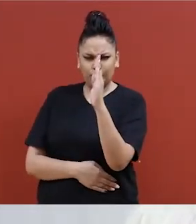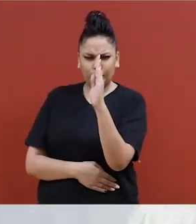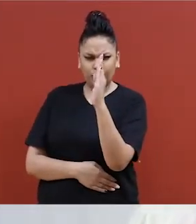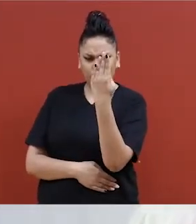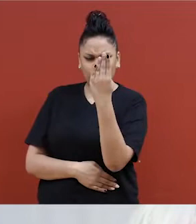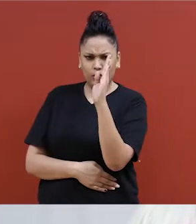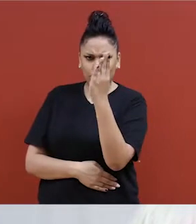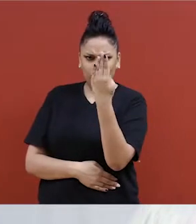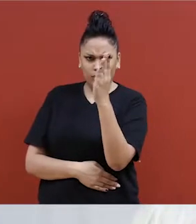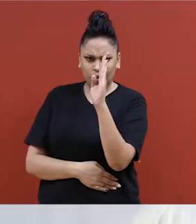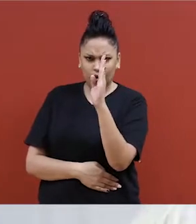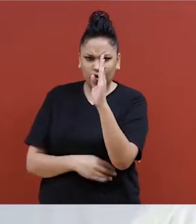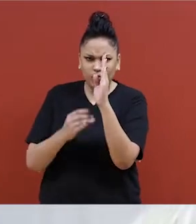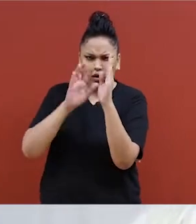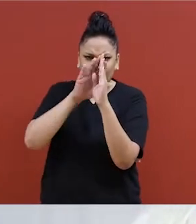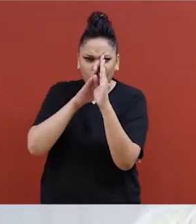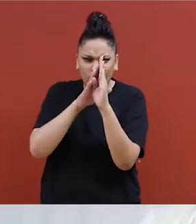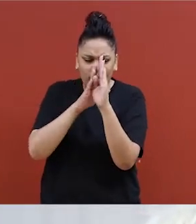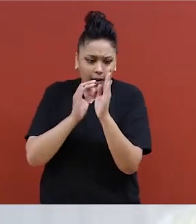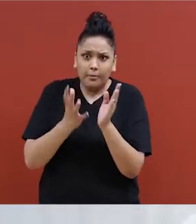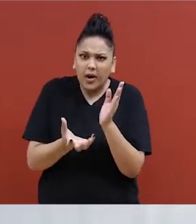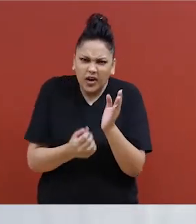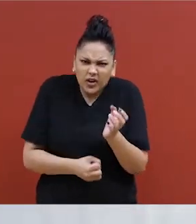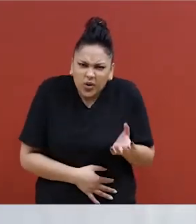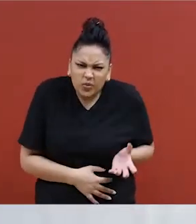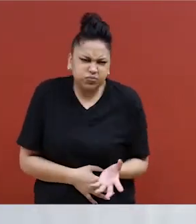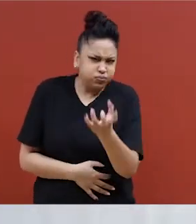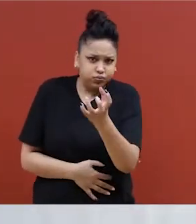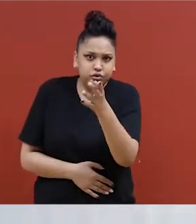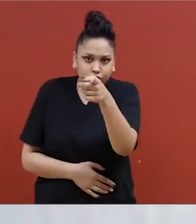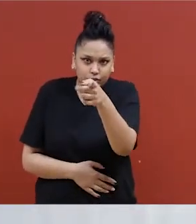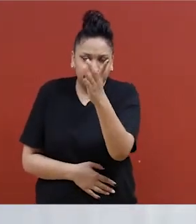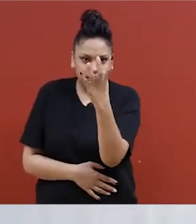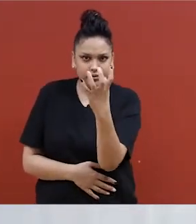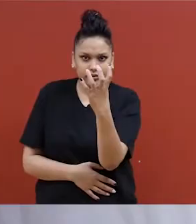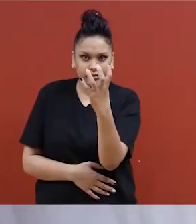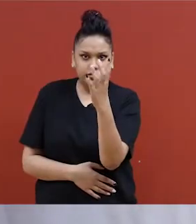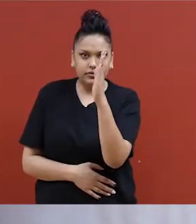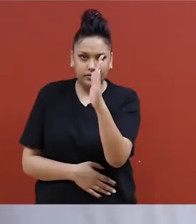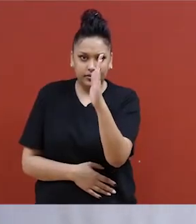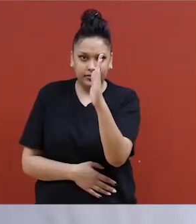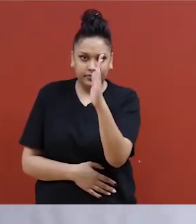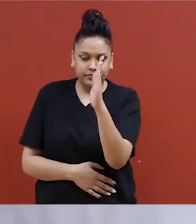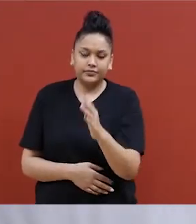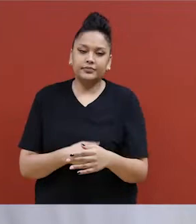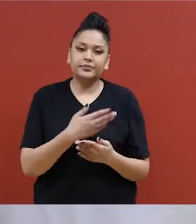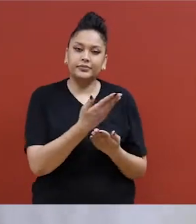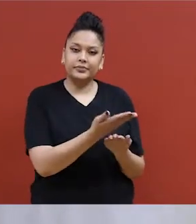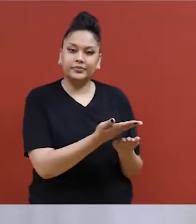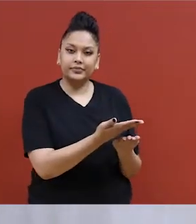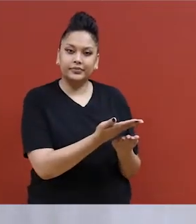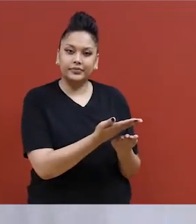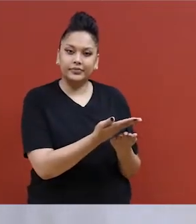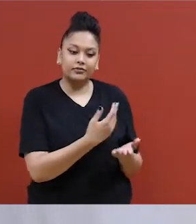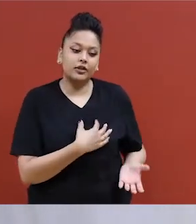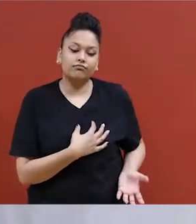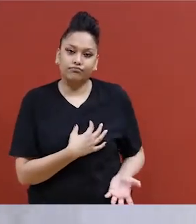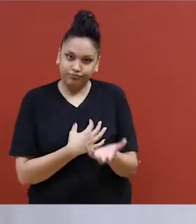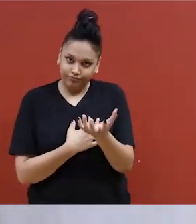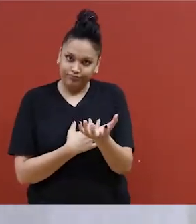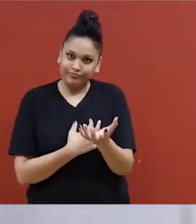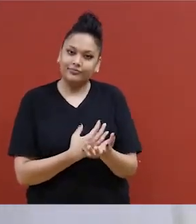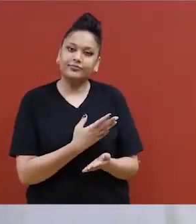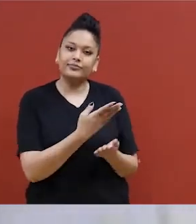you were going to throw a ball across the room. It's an underhand